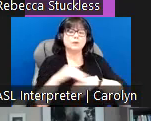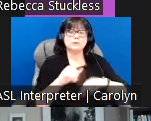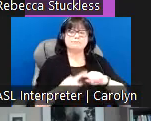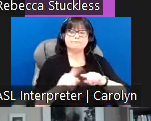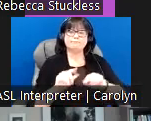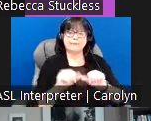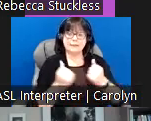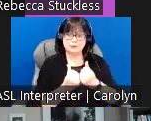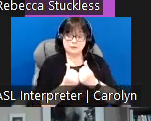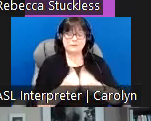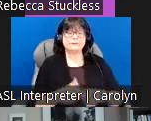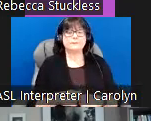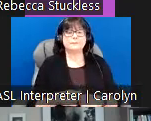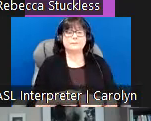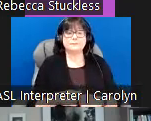So we get the